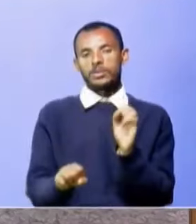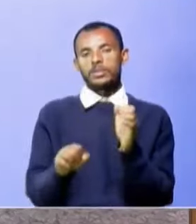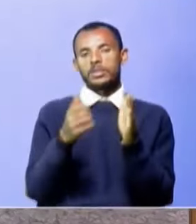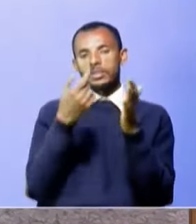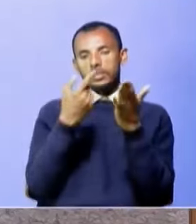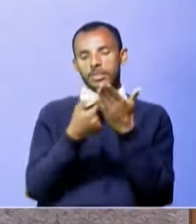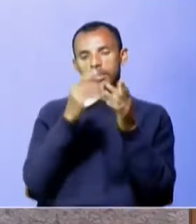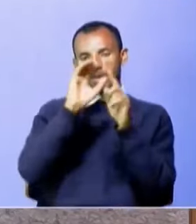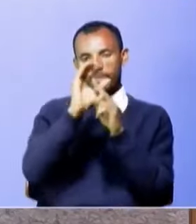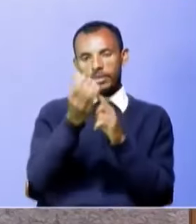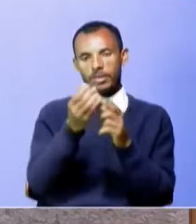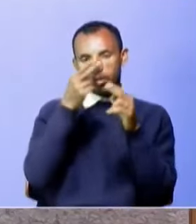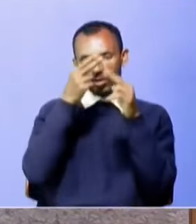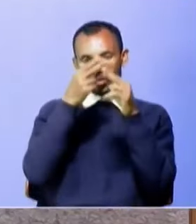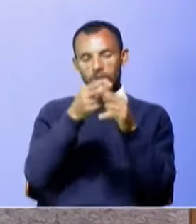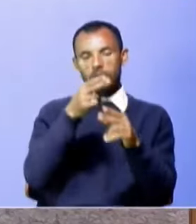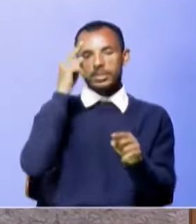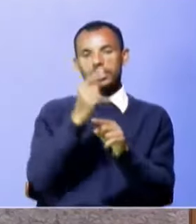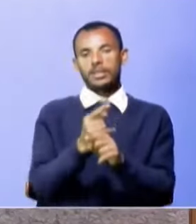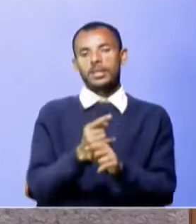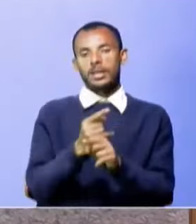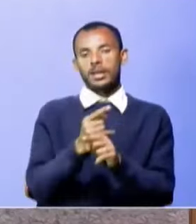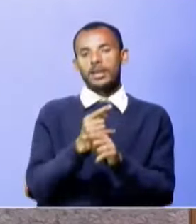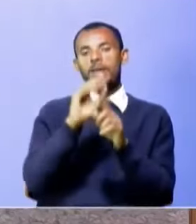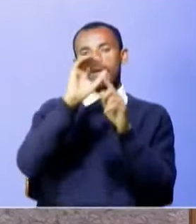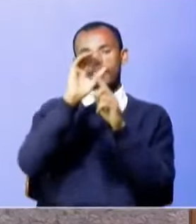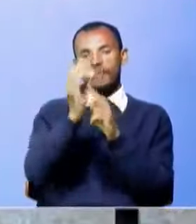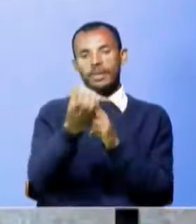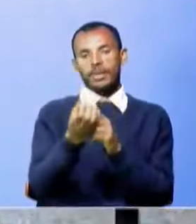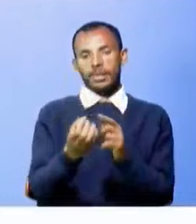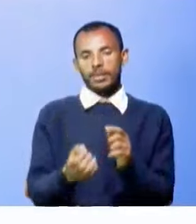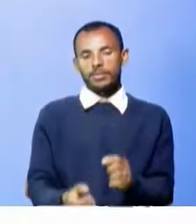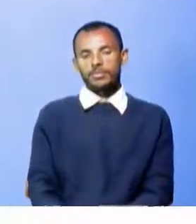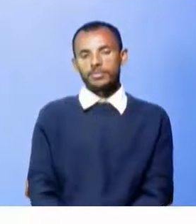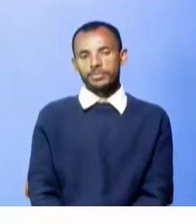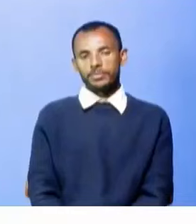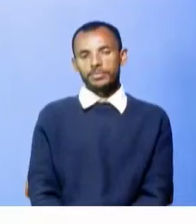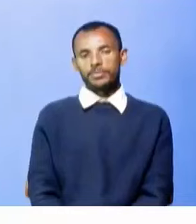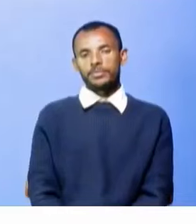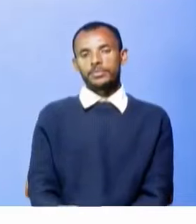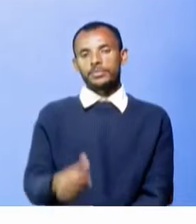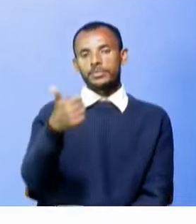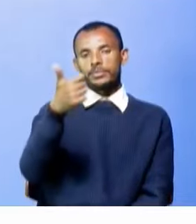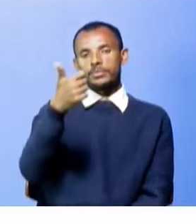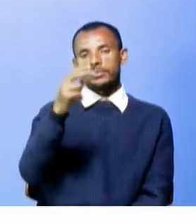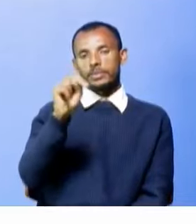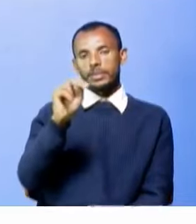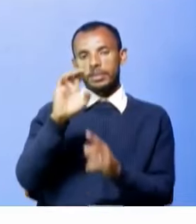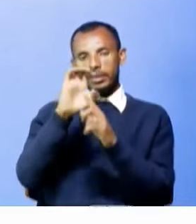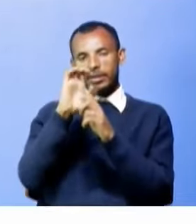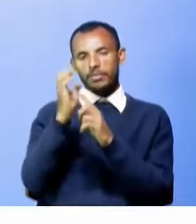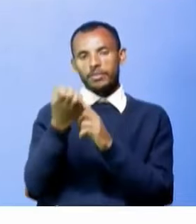an event is called certain event. Okay, an event